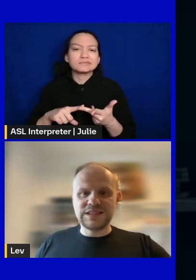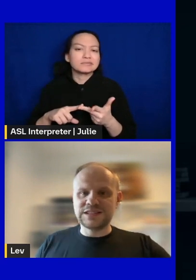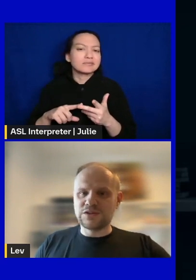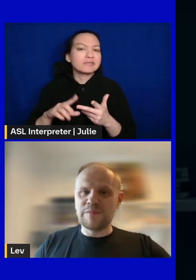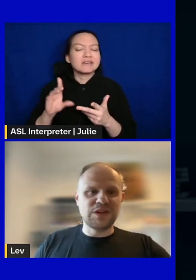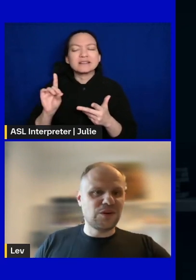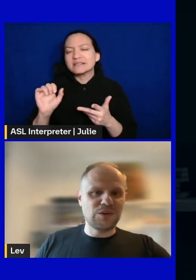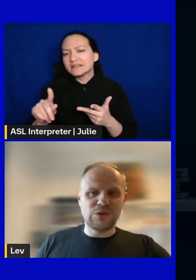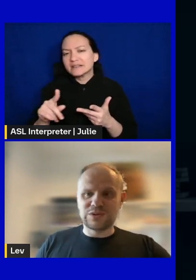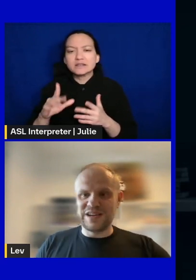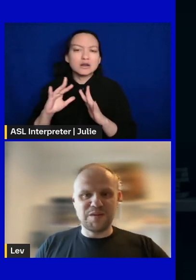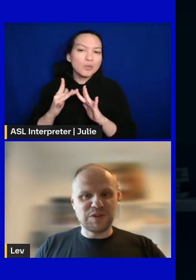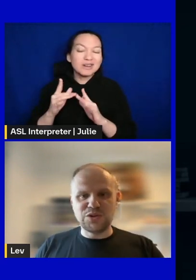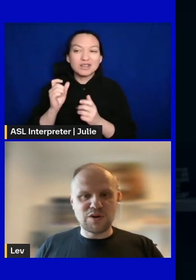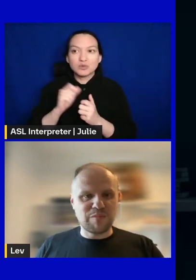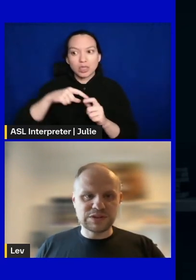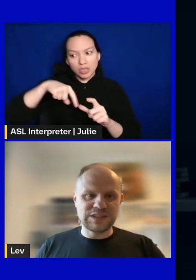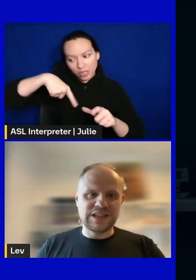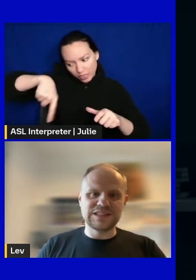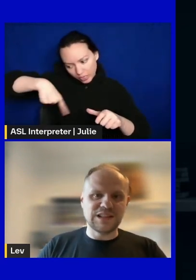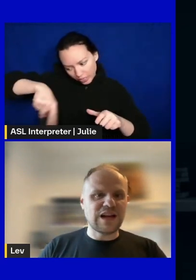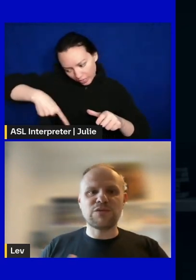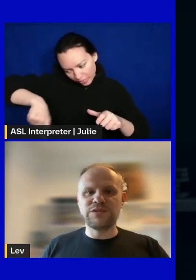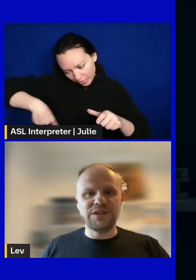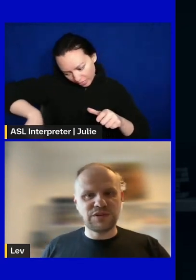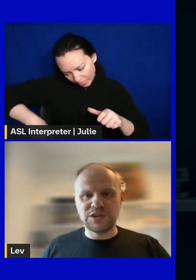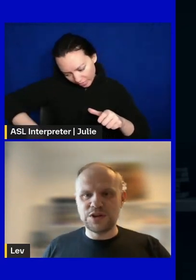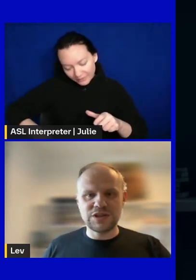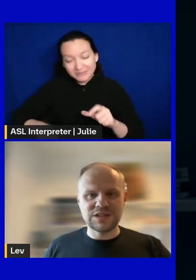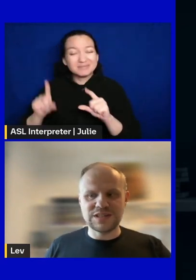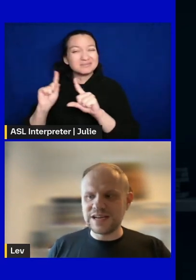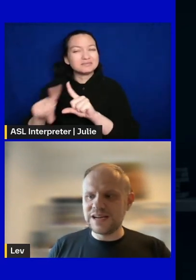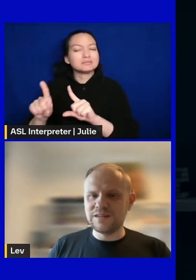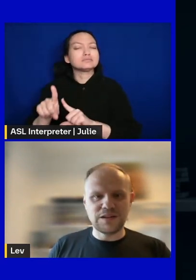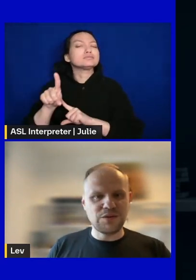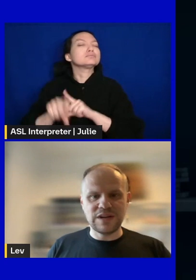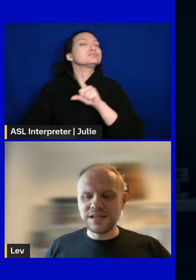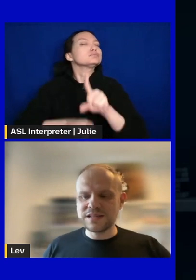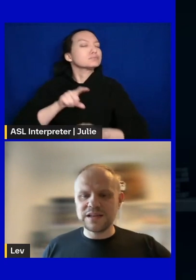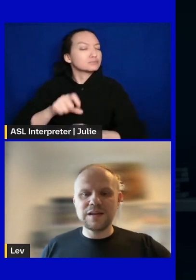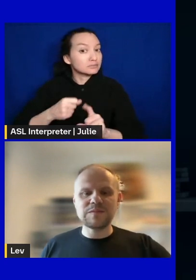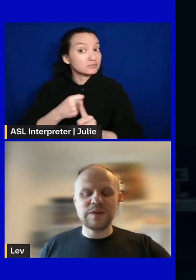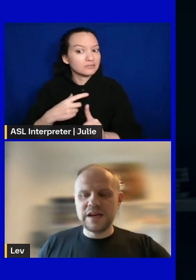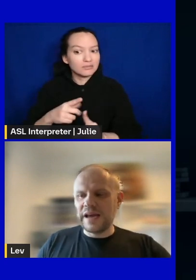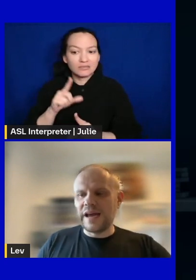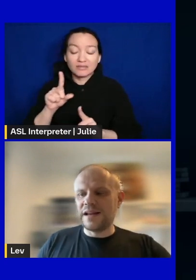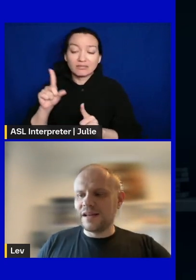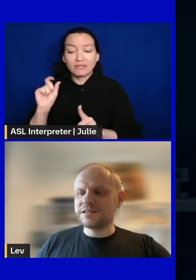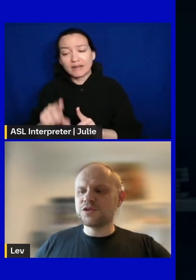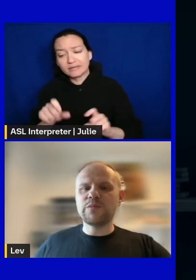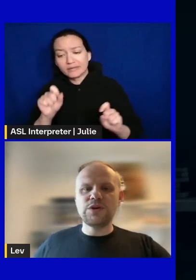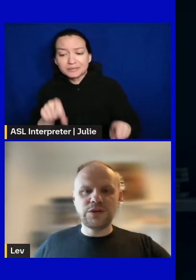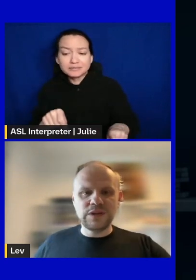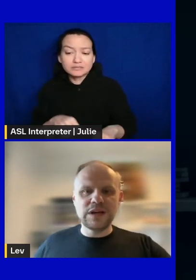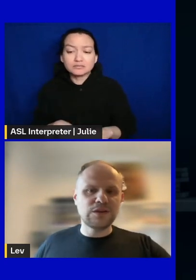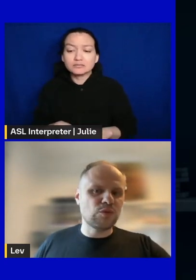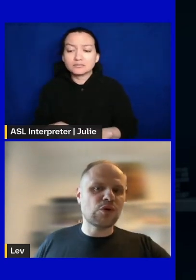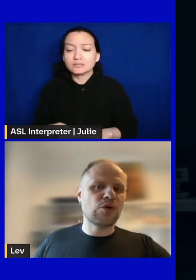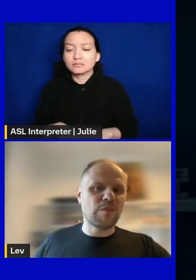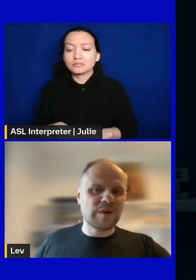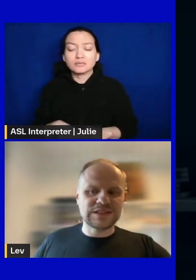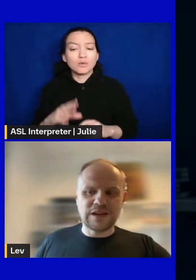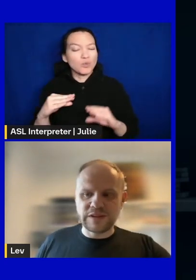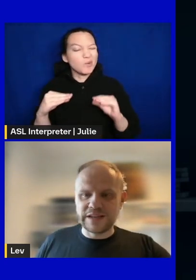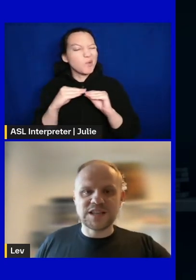those is a rabbit hole, or like a Pandora box. It has a lot of different questions inside that you can ask. And at some point you get into